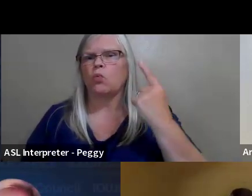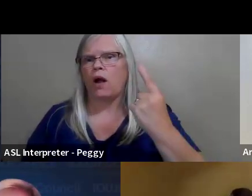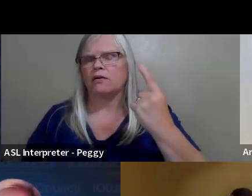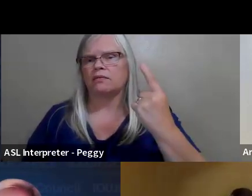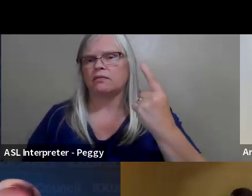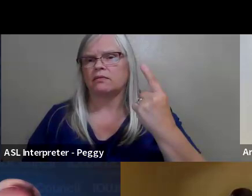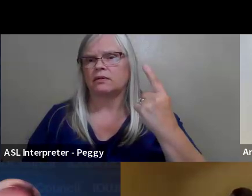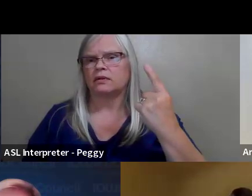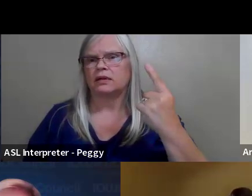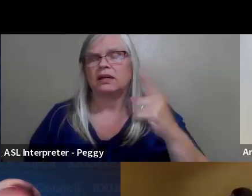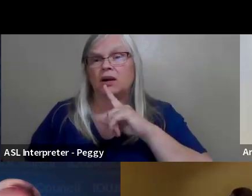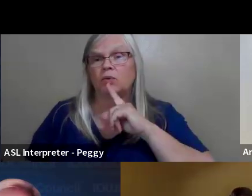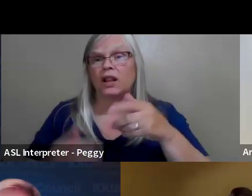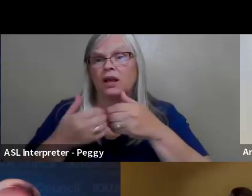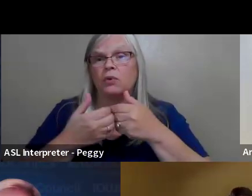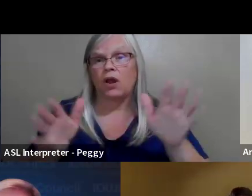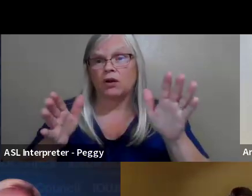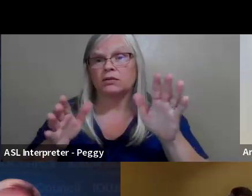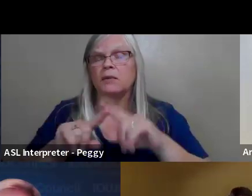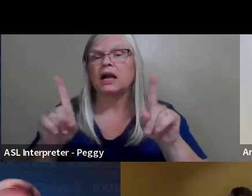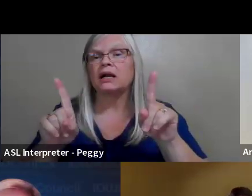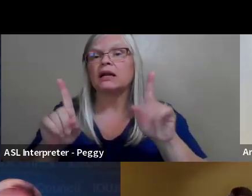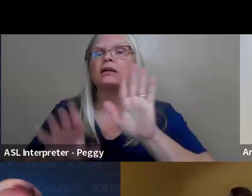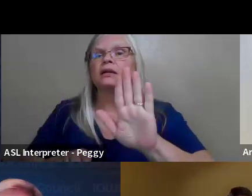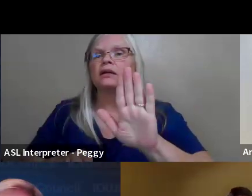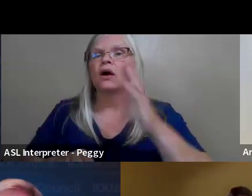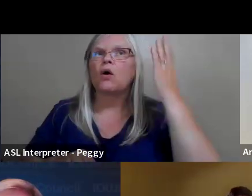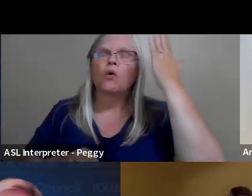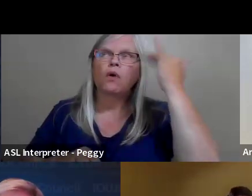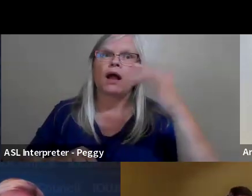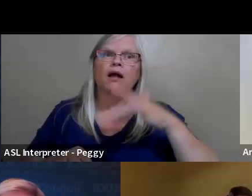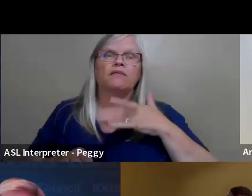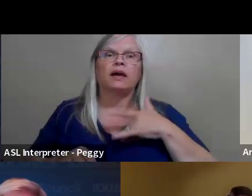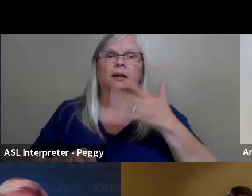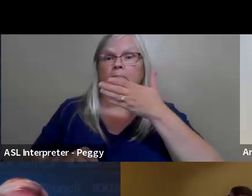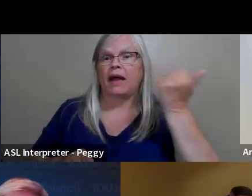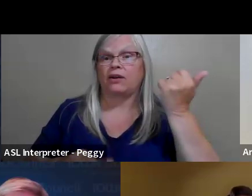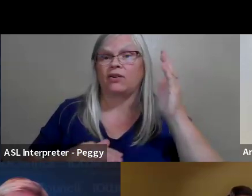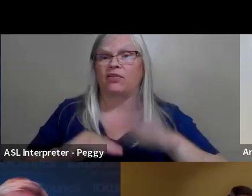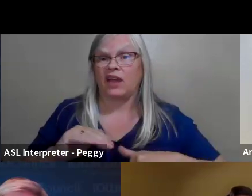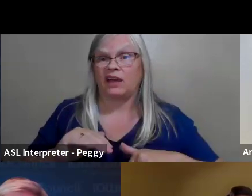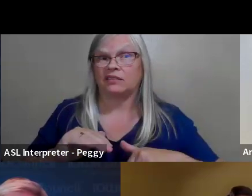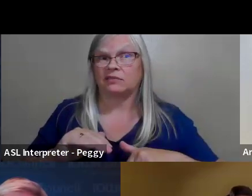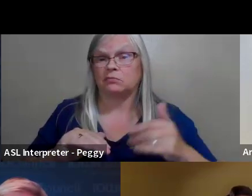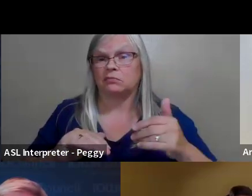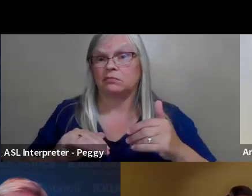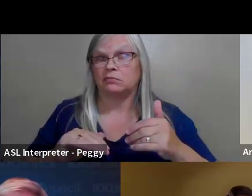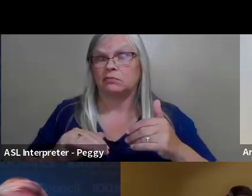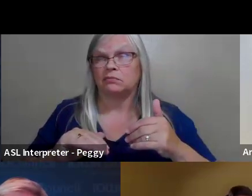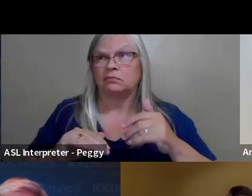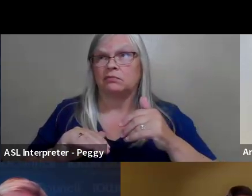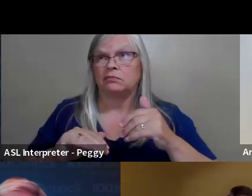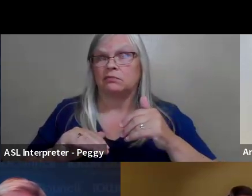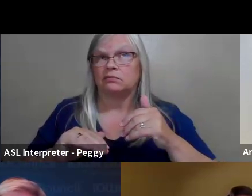It was a loss, but let me tell you why I feel better than I would have